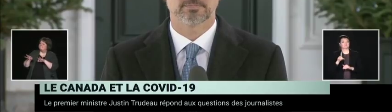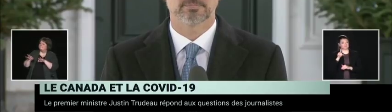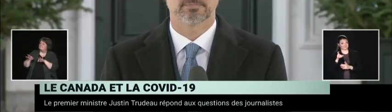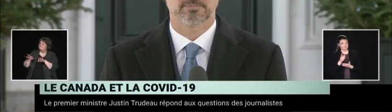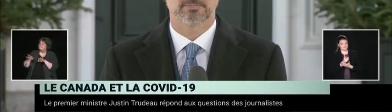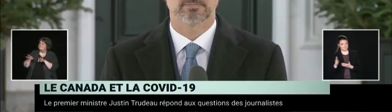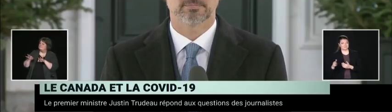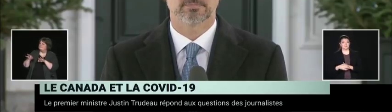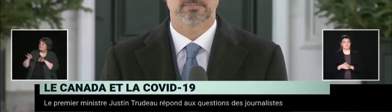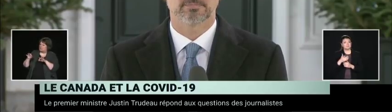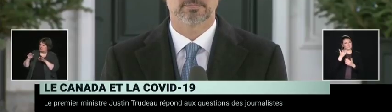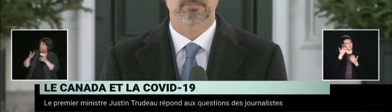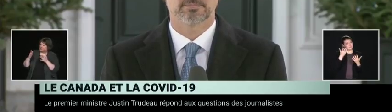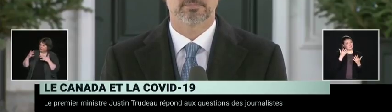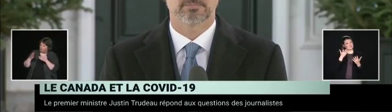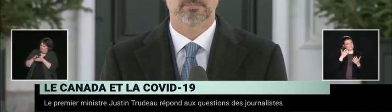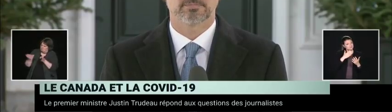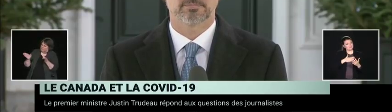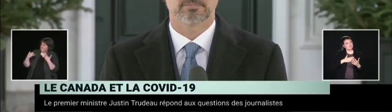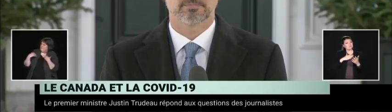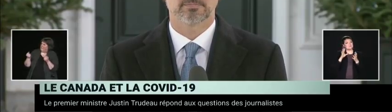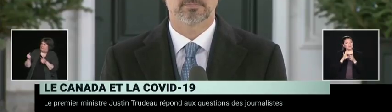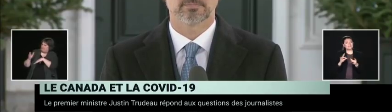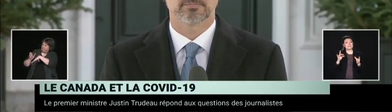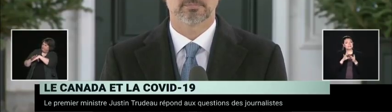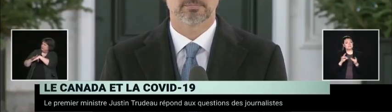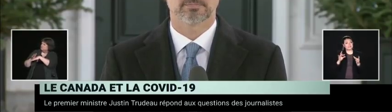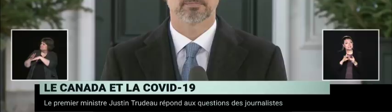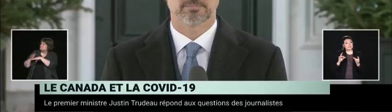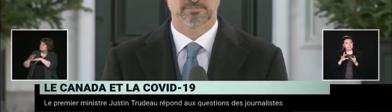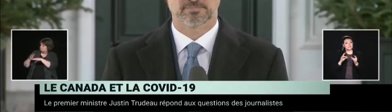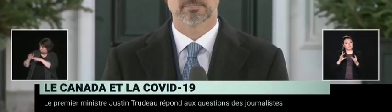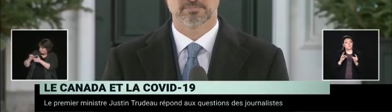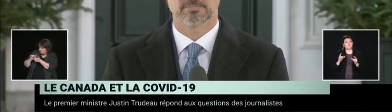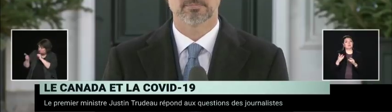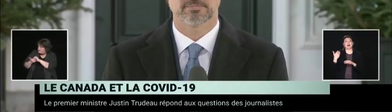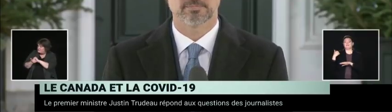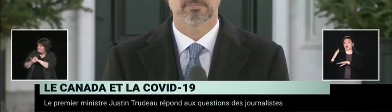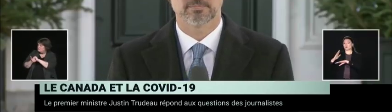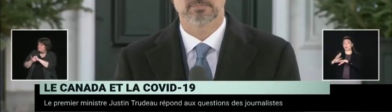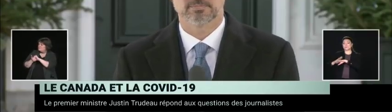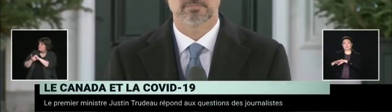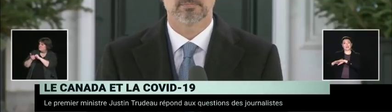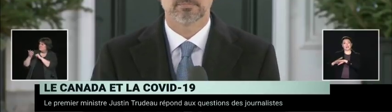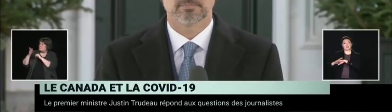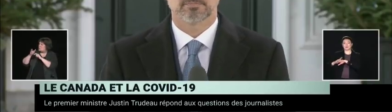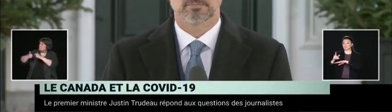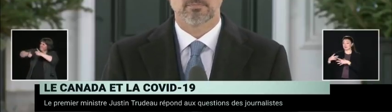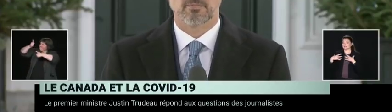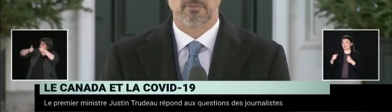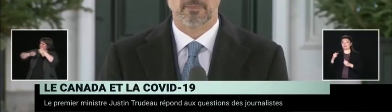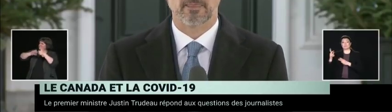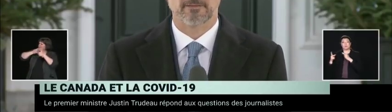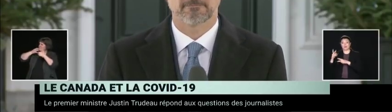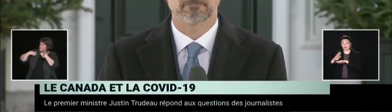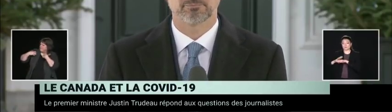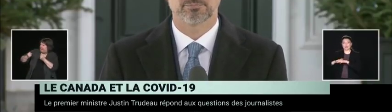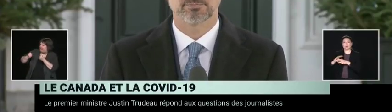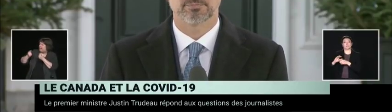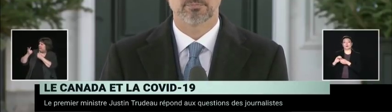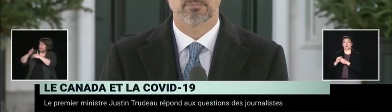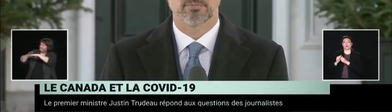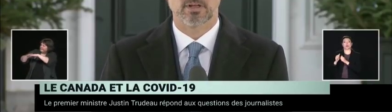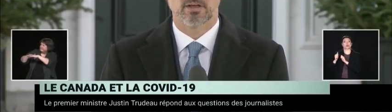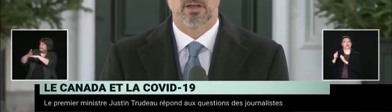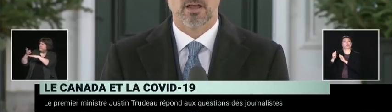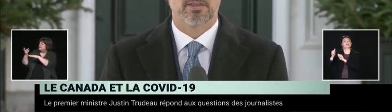the public health advice has been changing, how, the information coming from these officials has been changing and where they're getting it